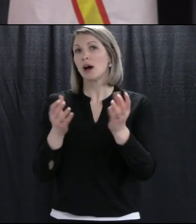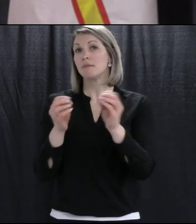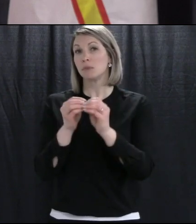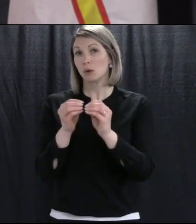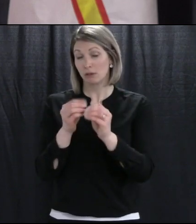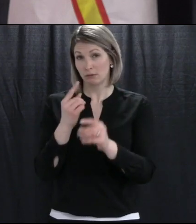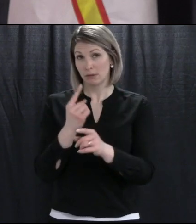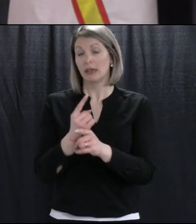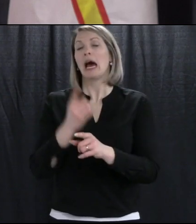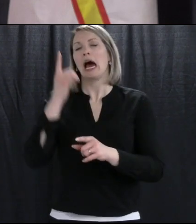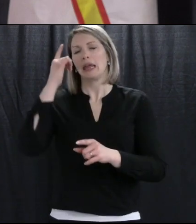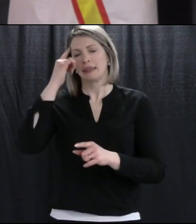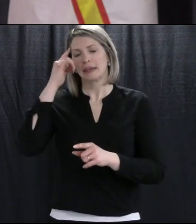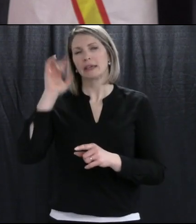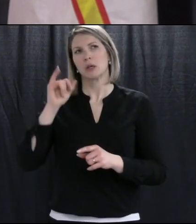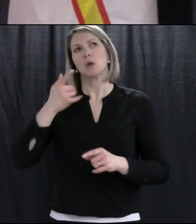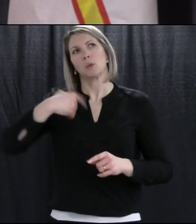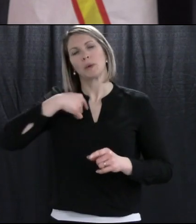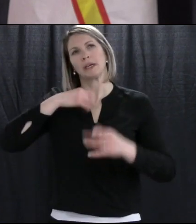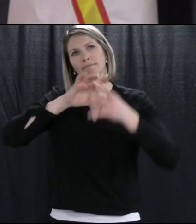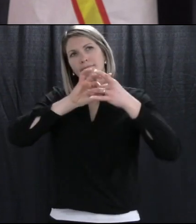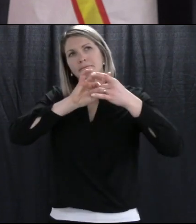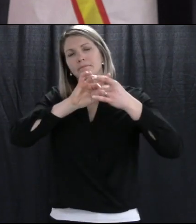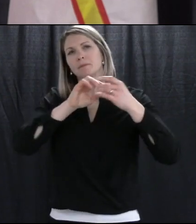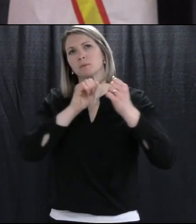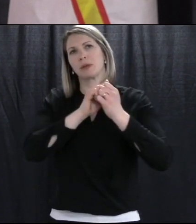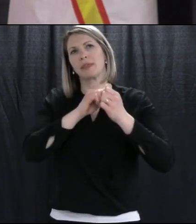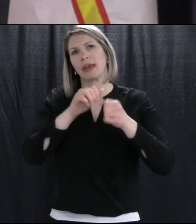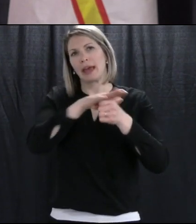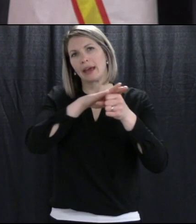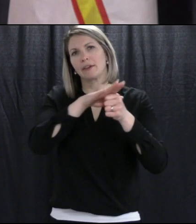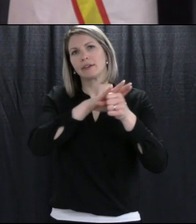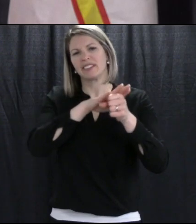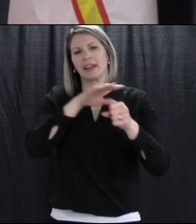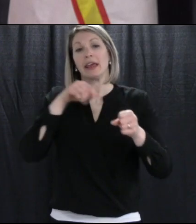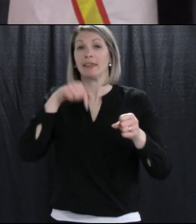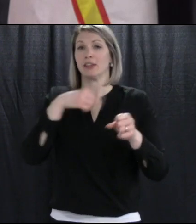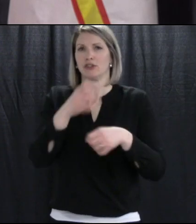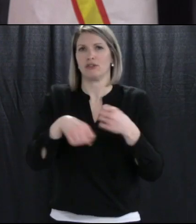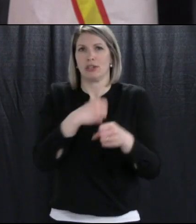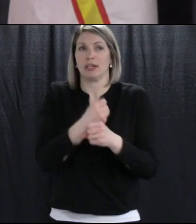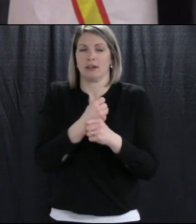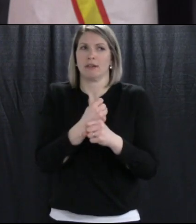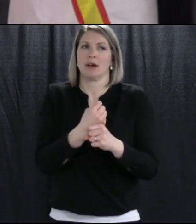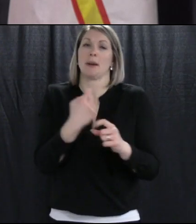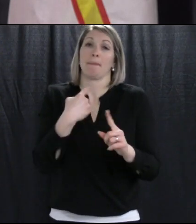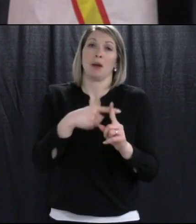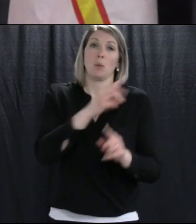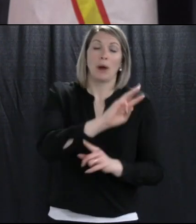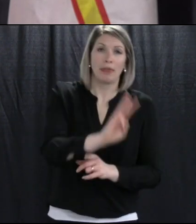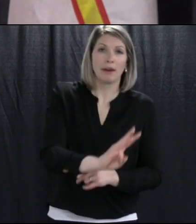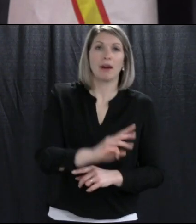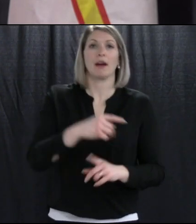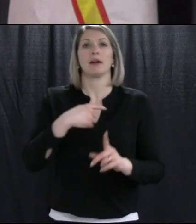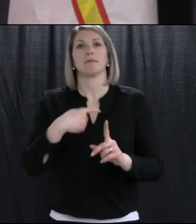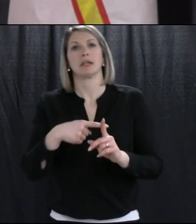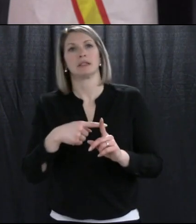centres up there, and realizing that this time of the year it comes with its challenges every year as